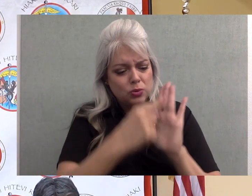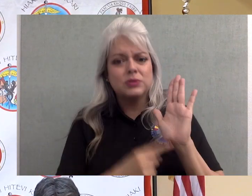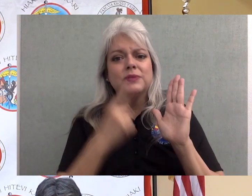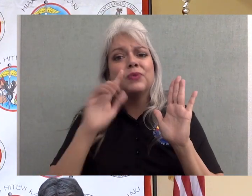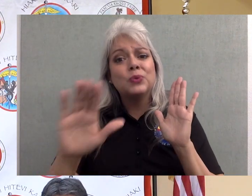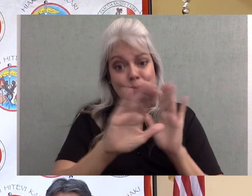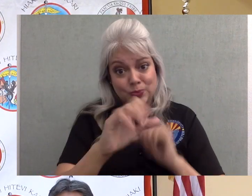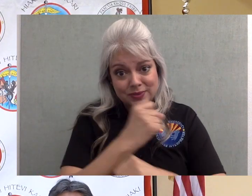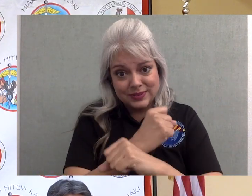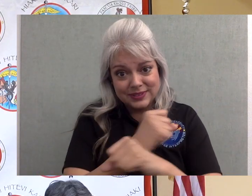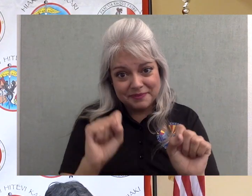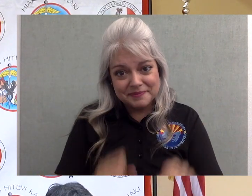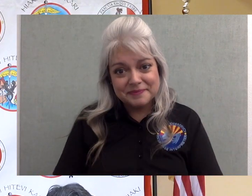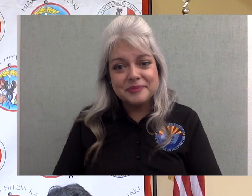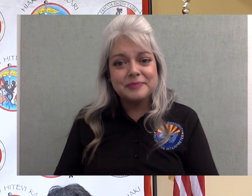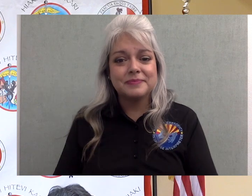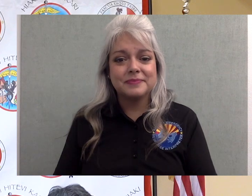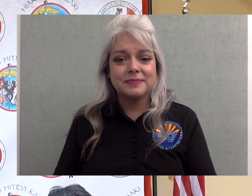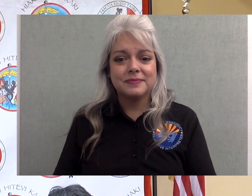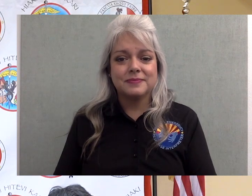everybody's safety.